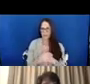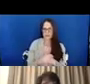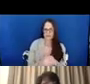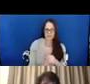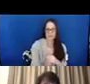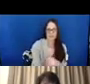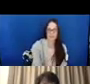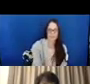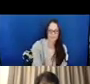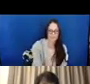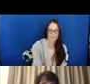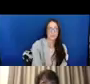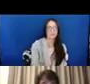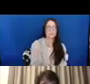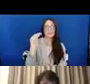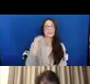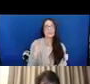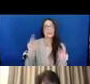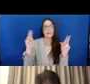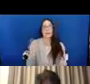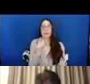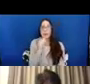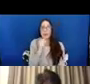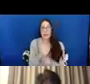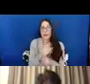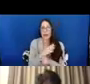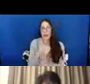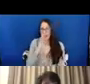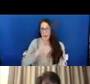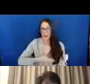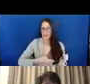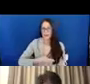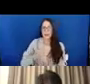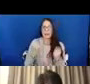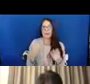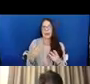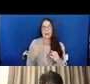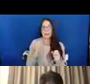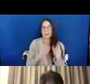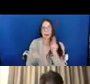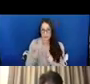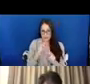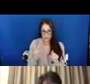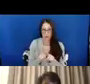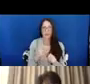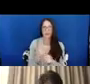The next topic, personal care neglect. Many participants also used the